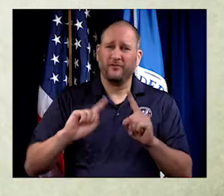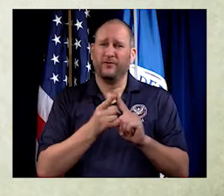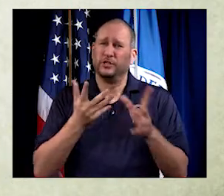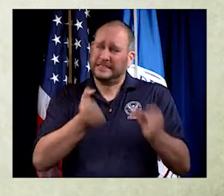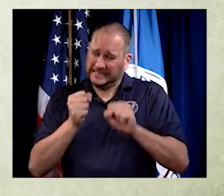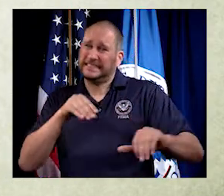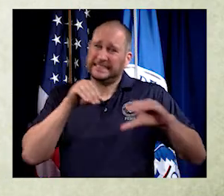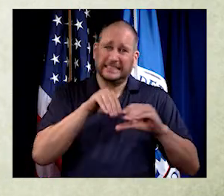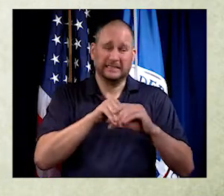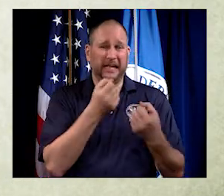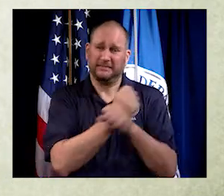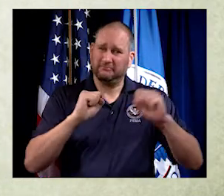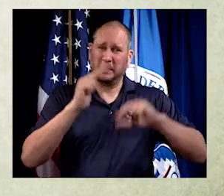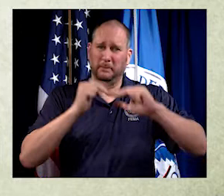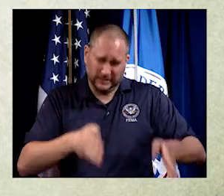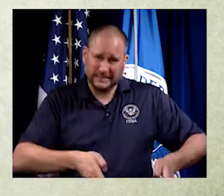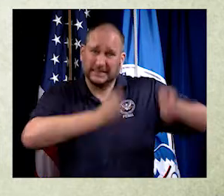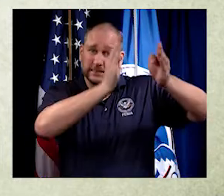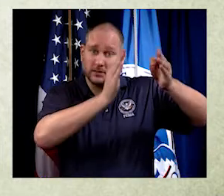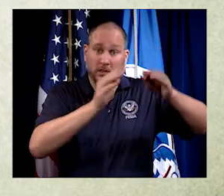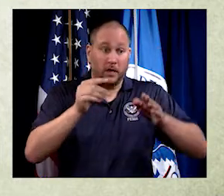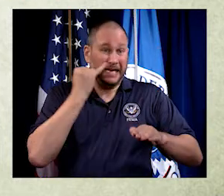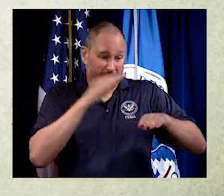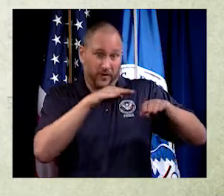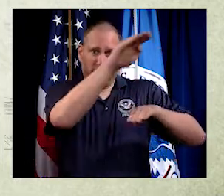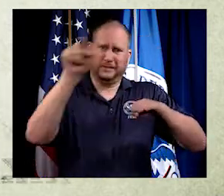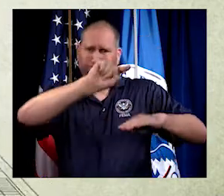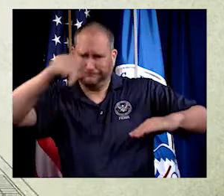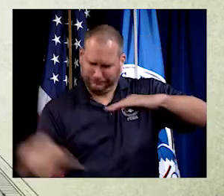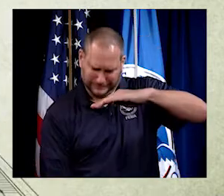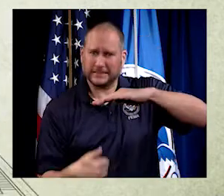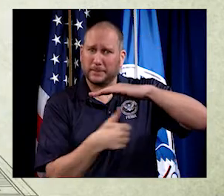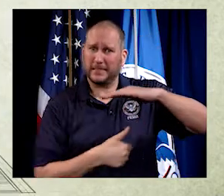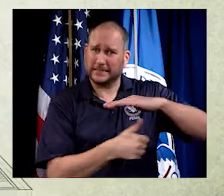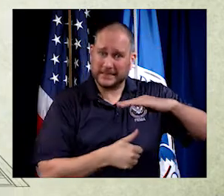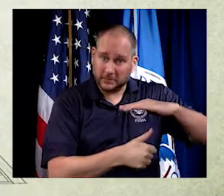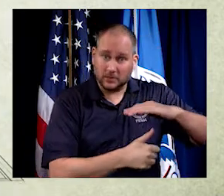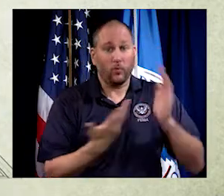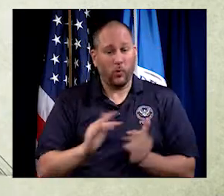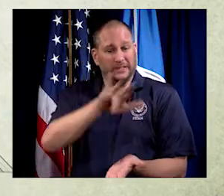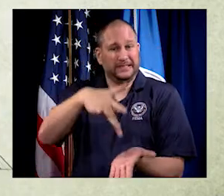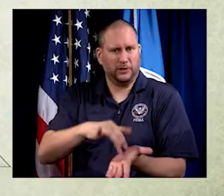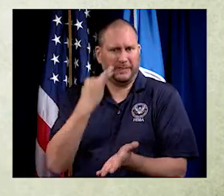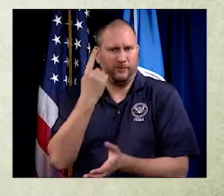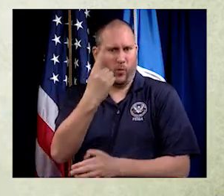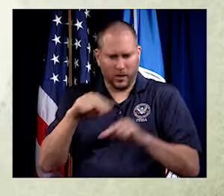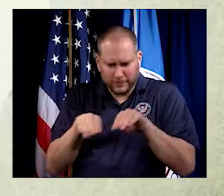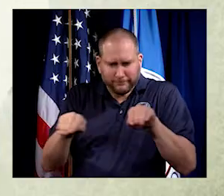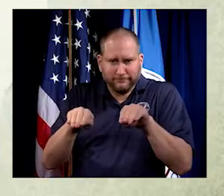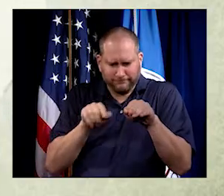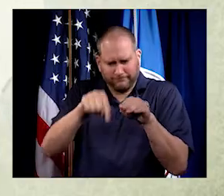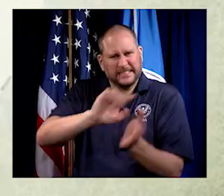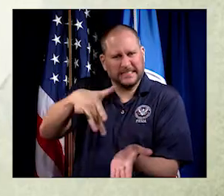First, quickly get inside a solid, secure building. Go to the basement of a multi-story building or the